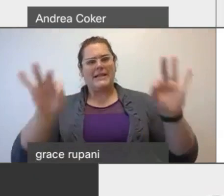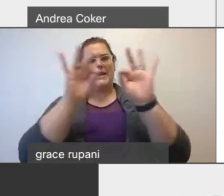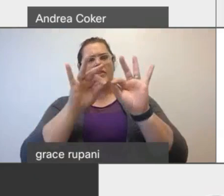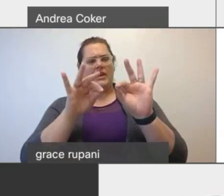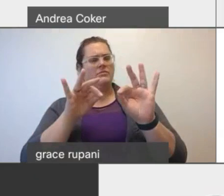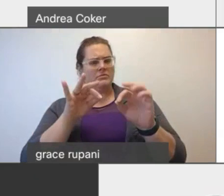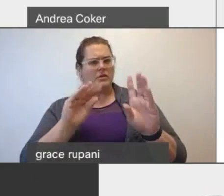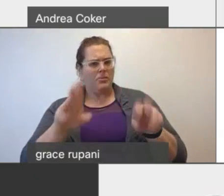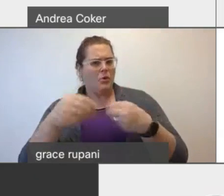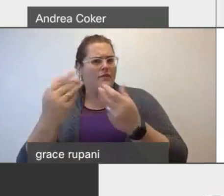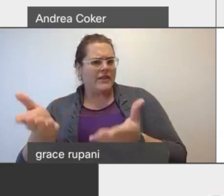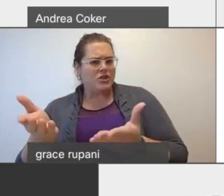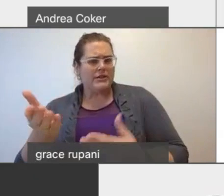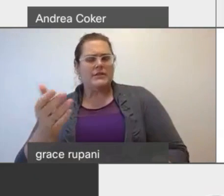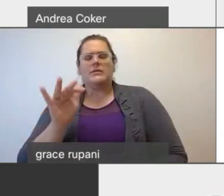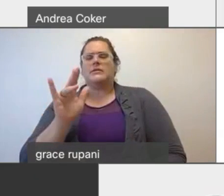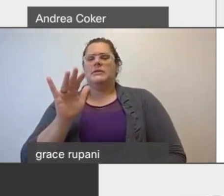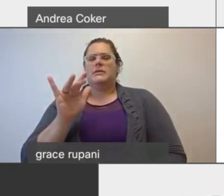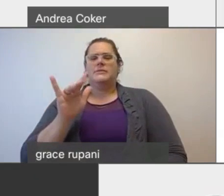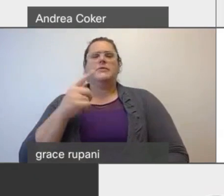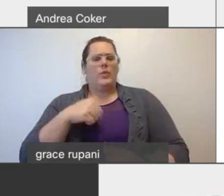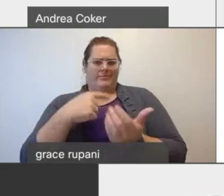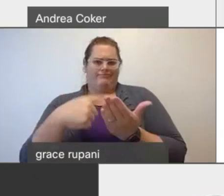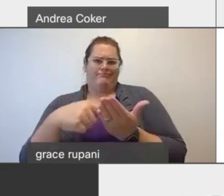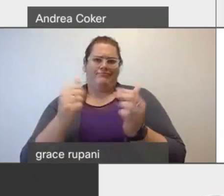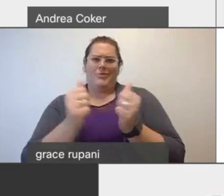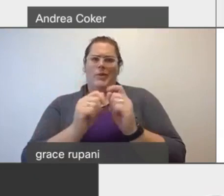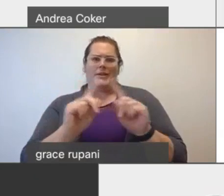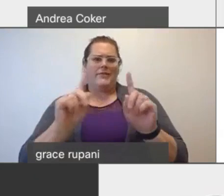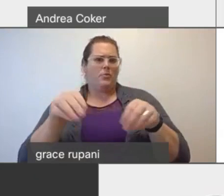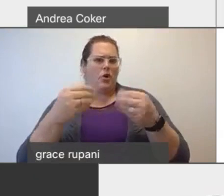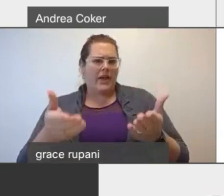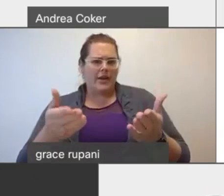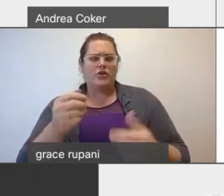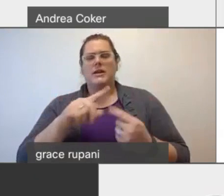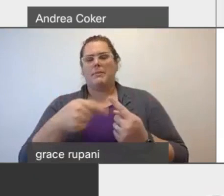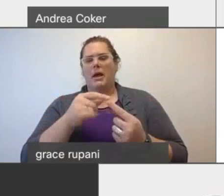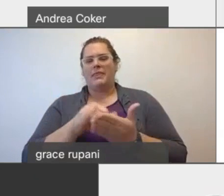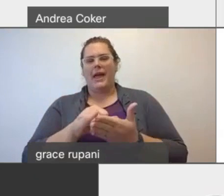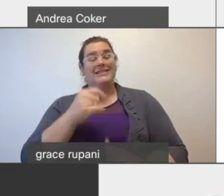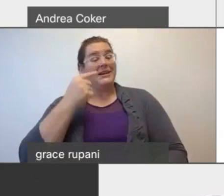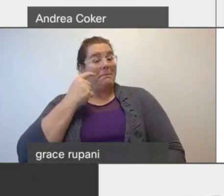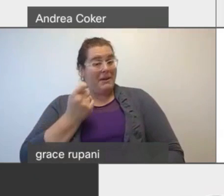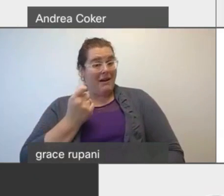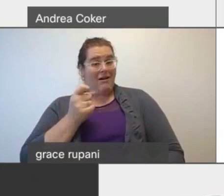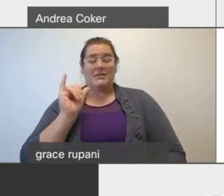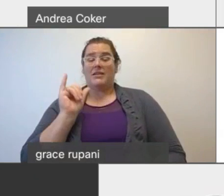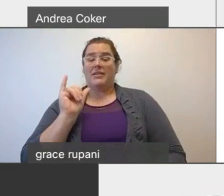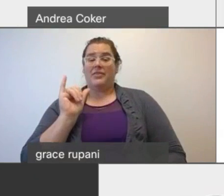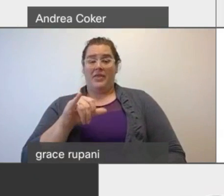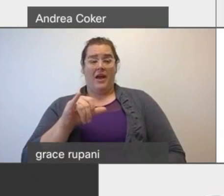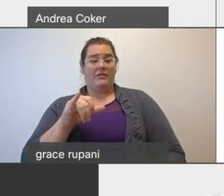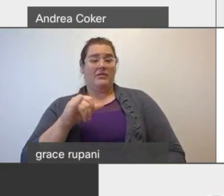with some of our providers about, is given that there is this requirement of people